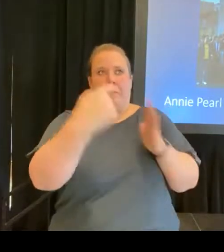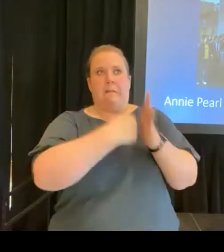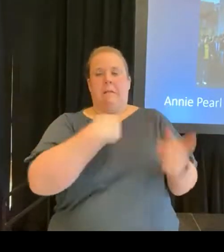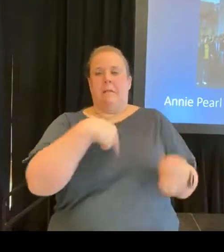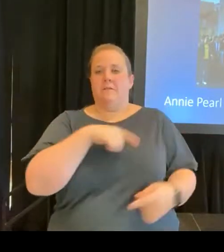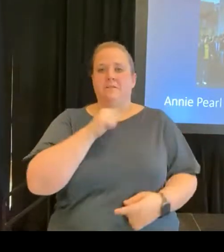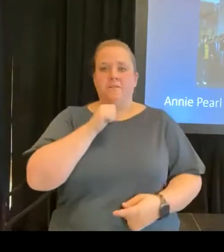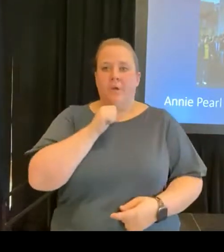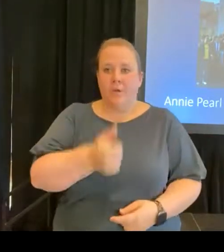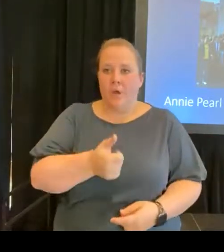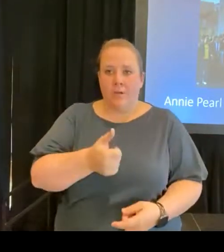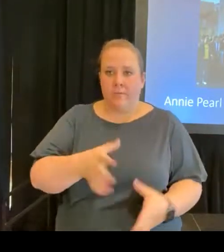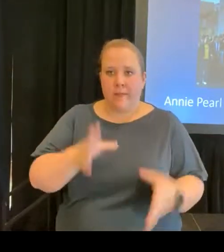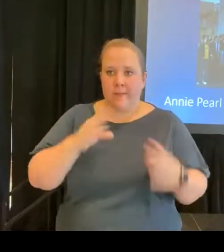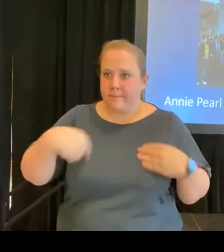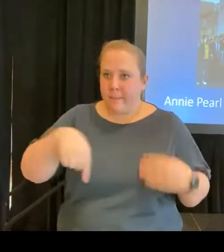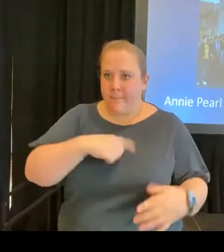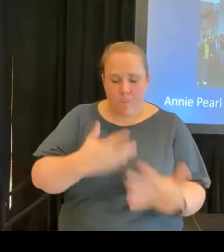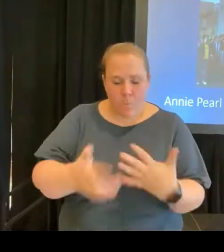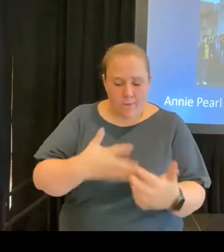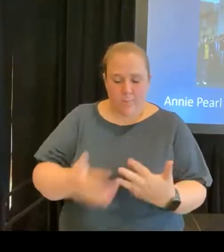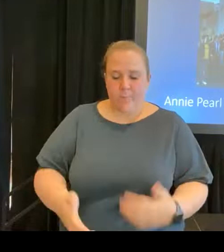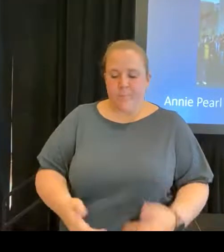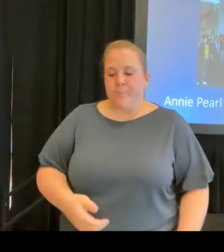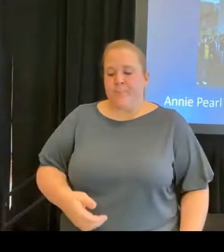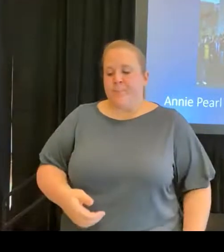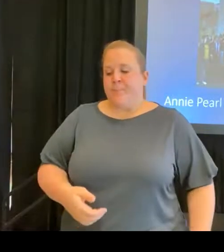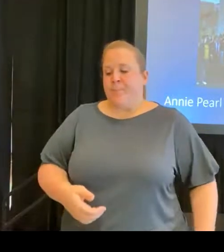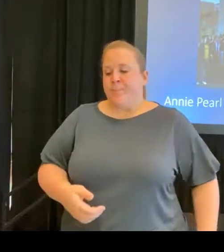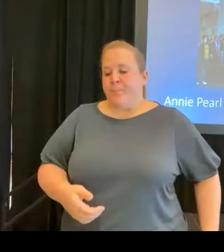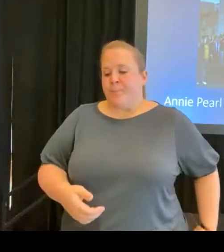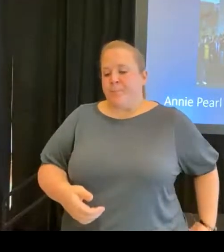wait on us or whatever. And